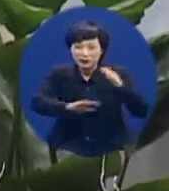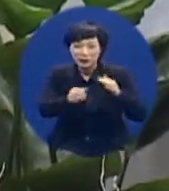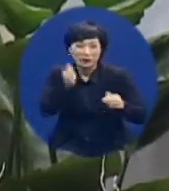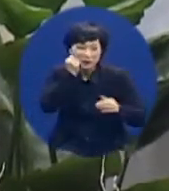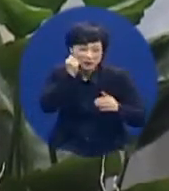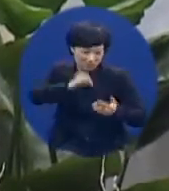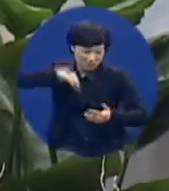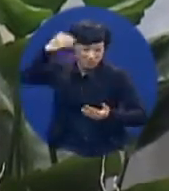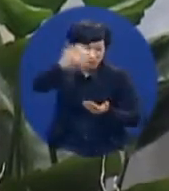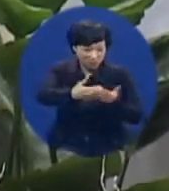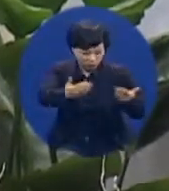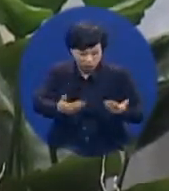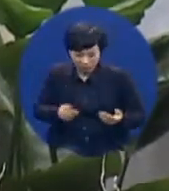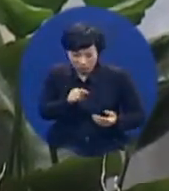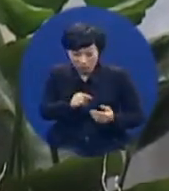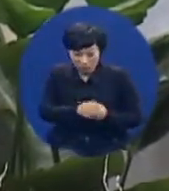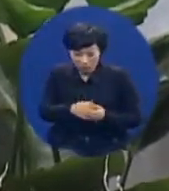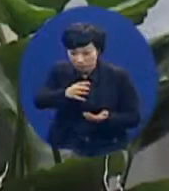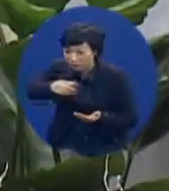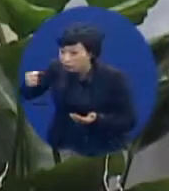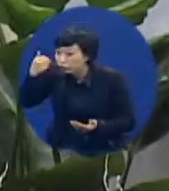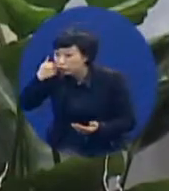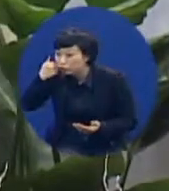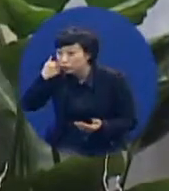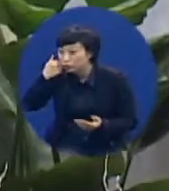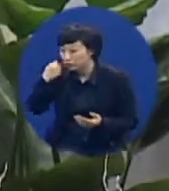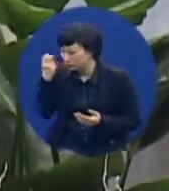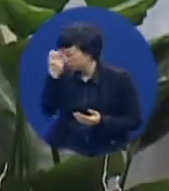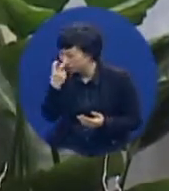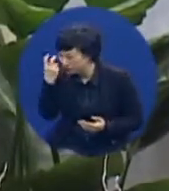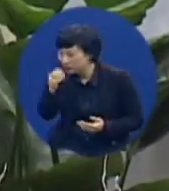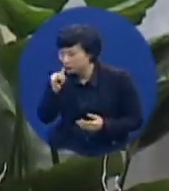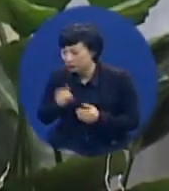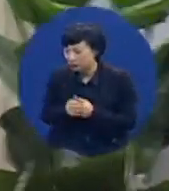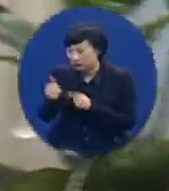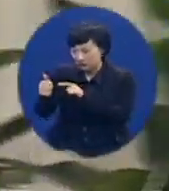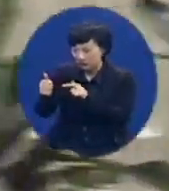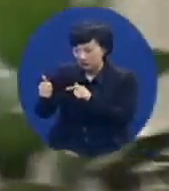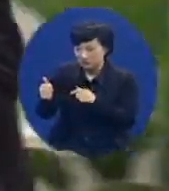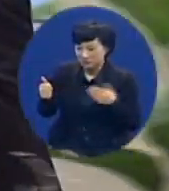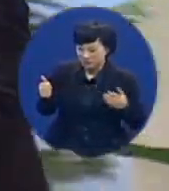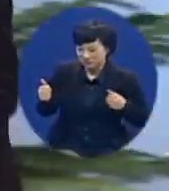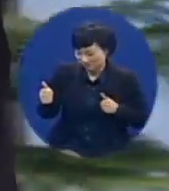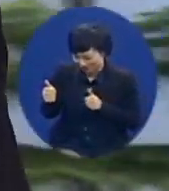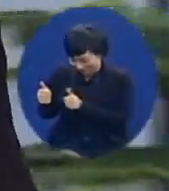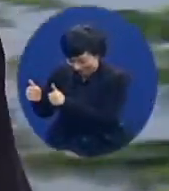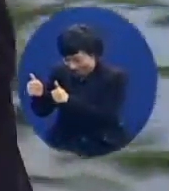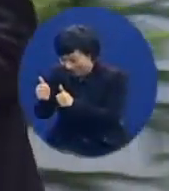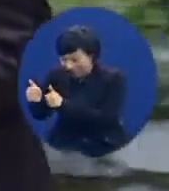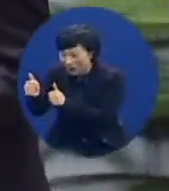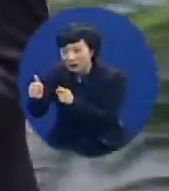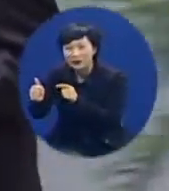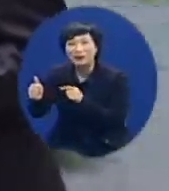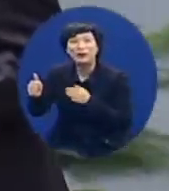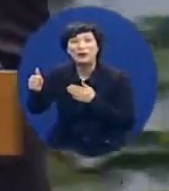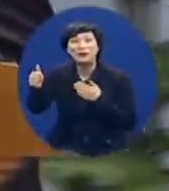of cookies. I saw who received it and then went after him.